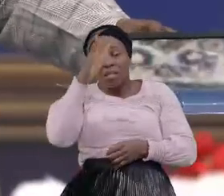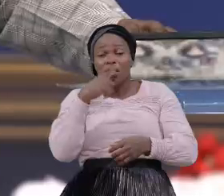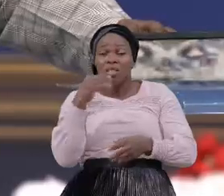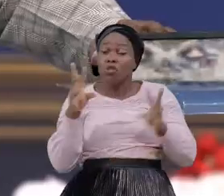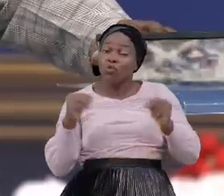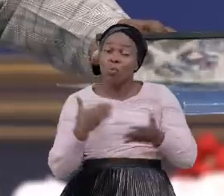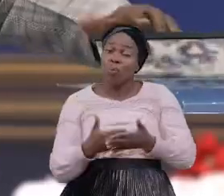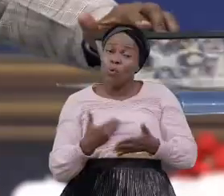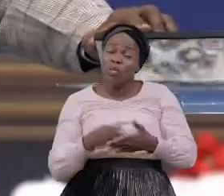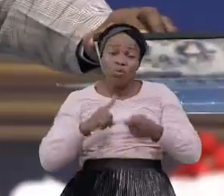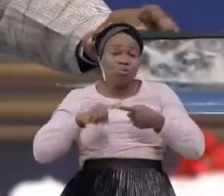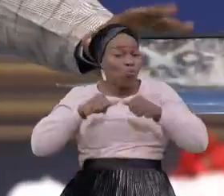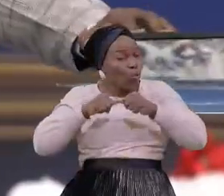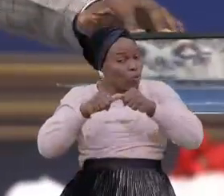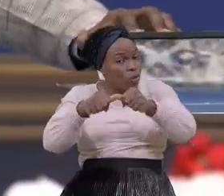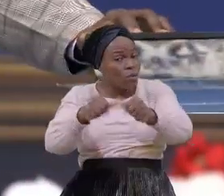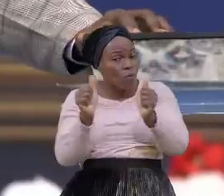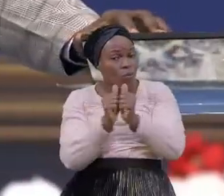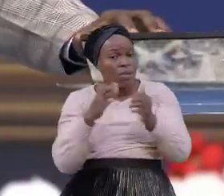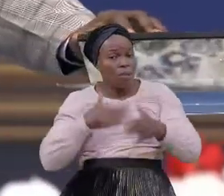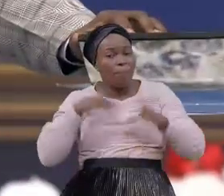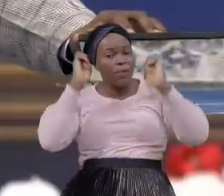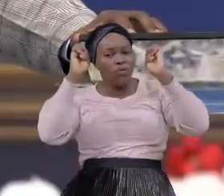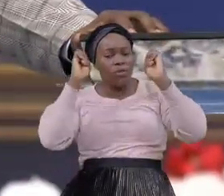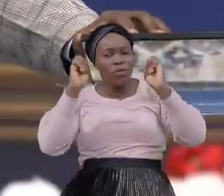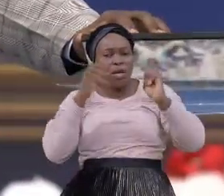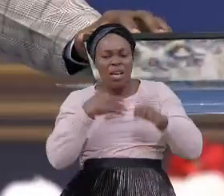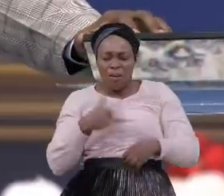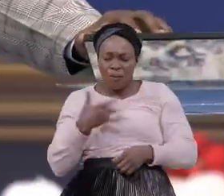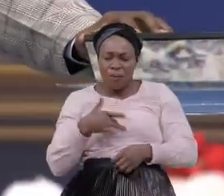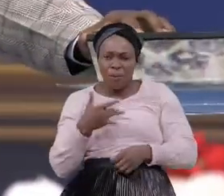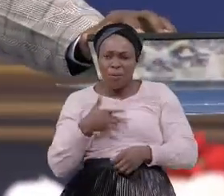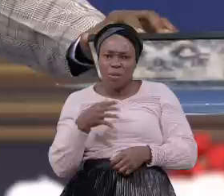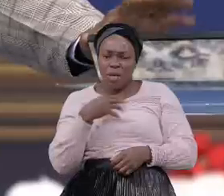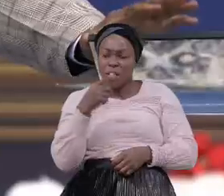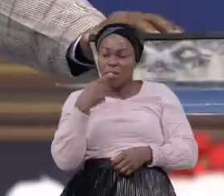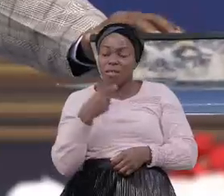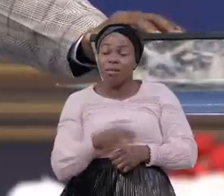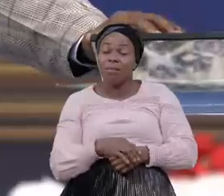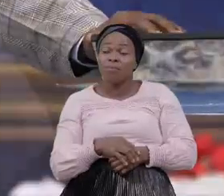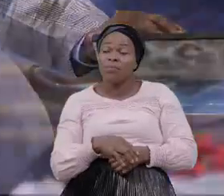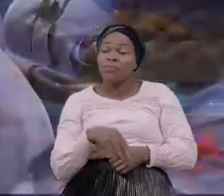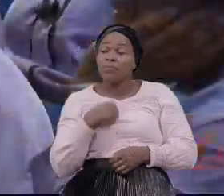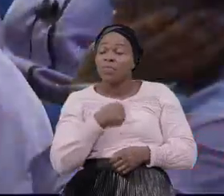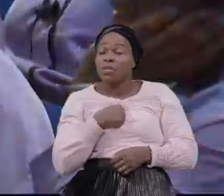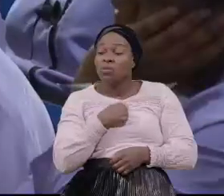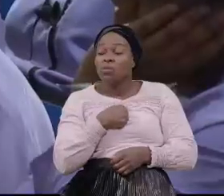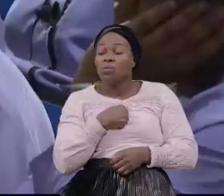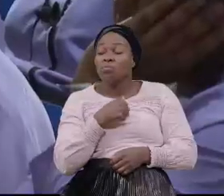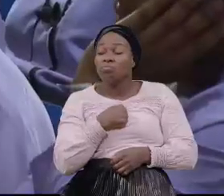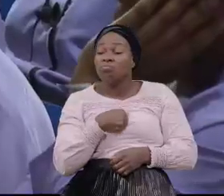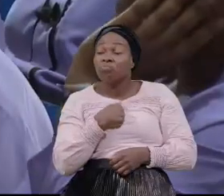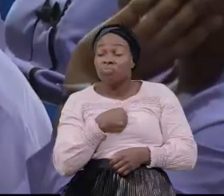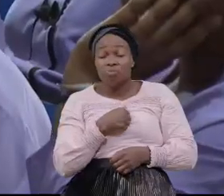the pangs, and I say, sorry, sorry, sorry. That the old heart, that the